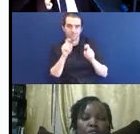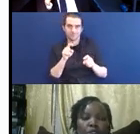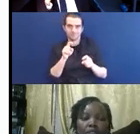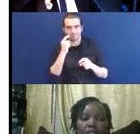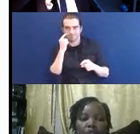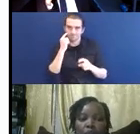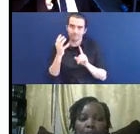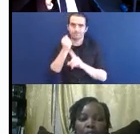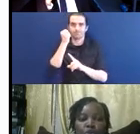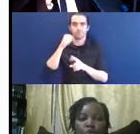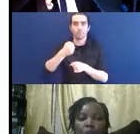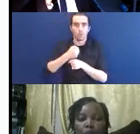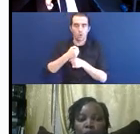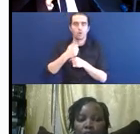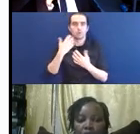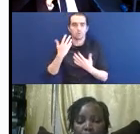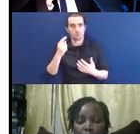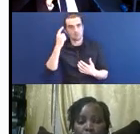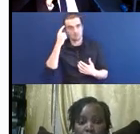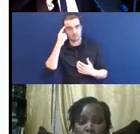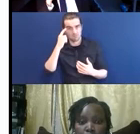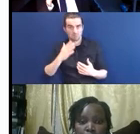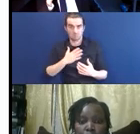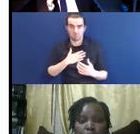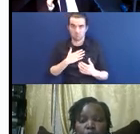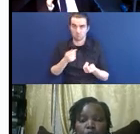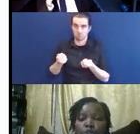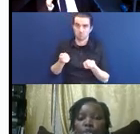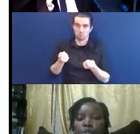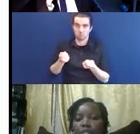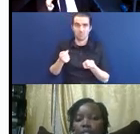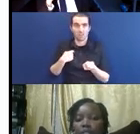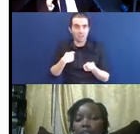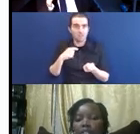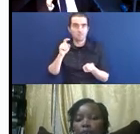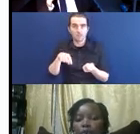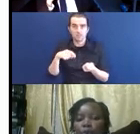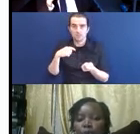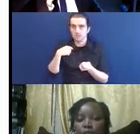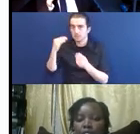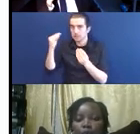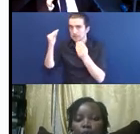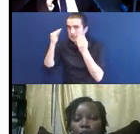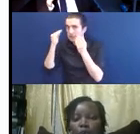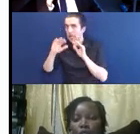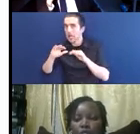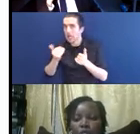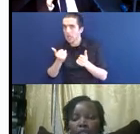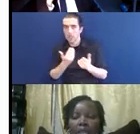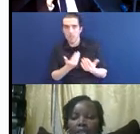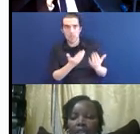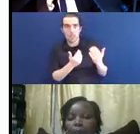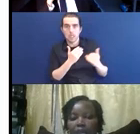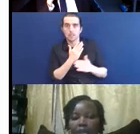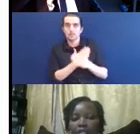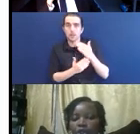special training to learn how to work with disabled people. Do treat disabled people the same way you would treat